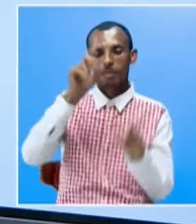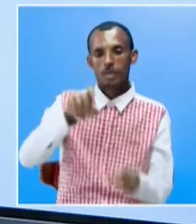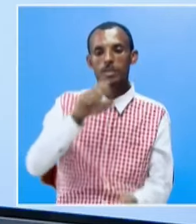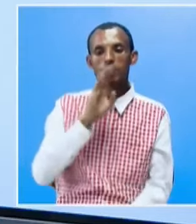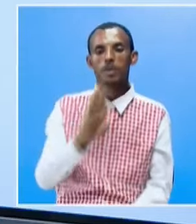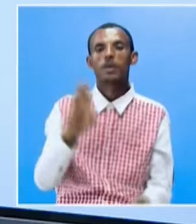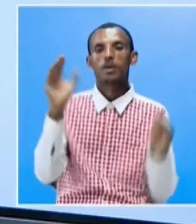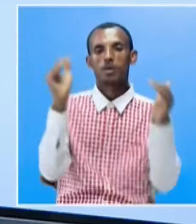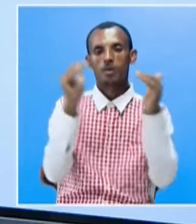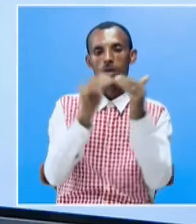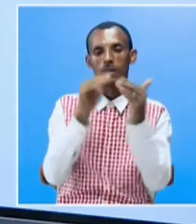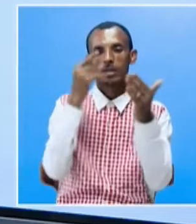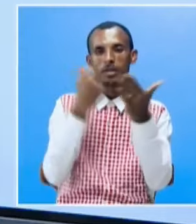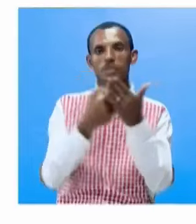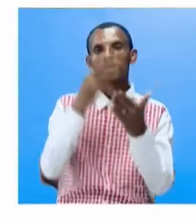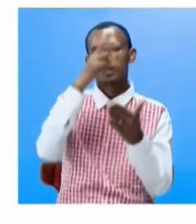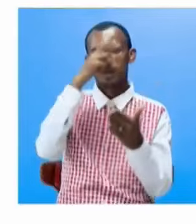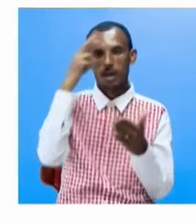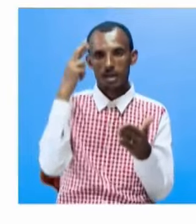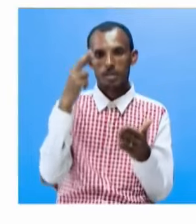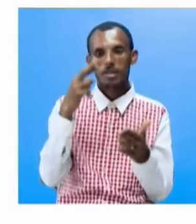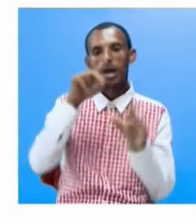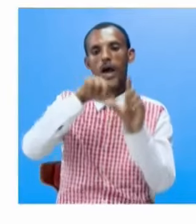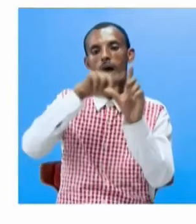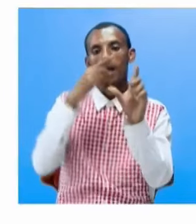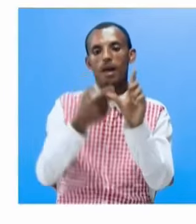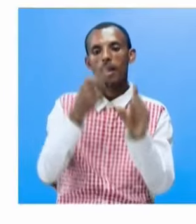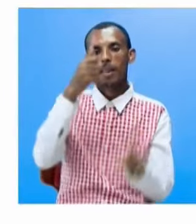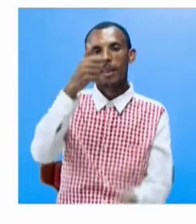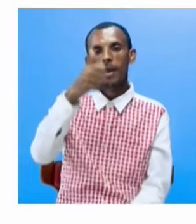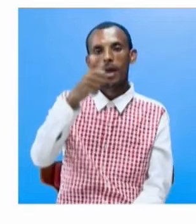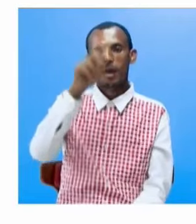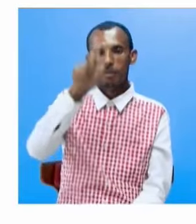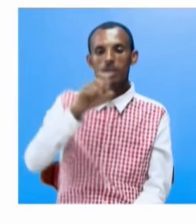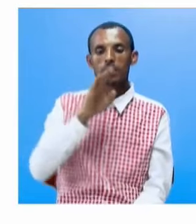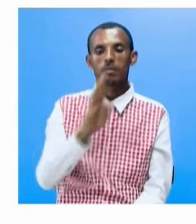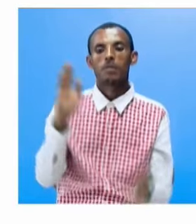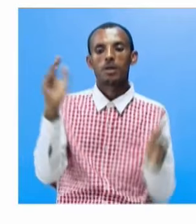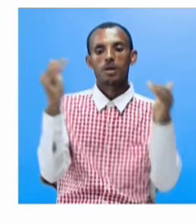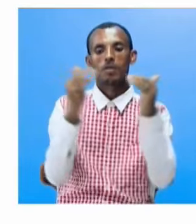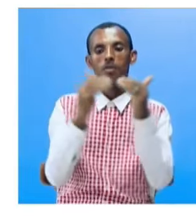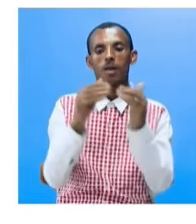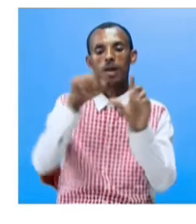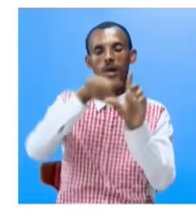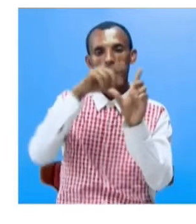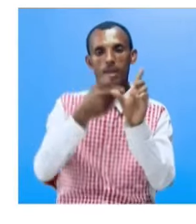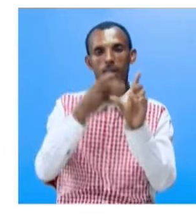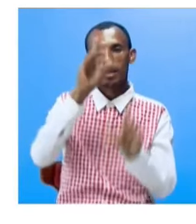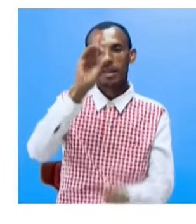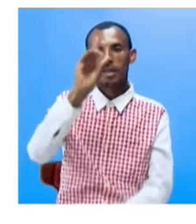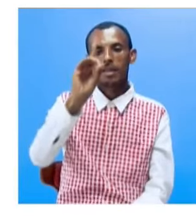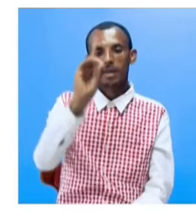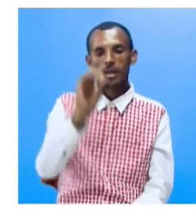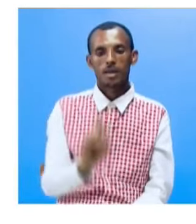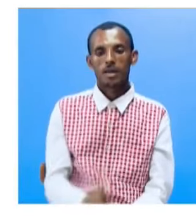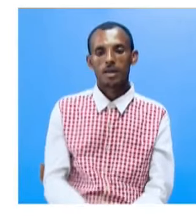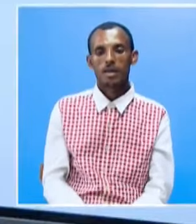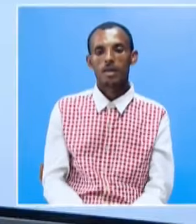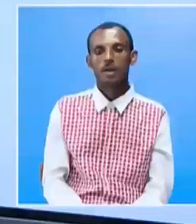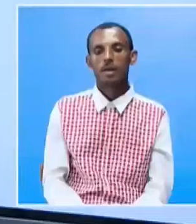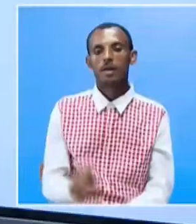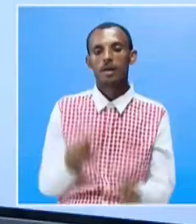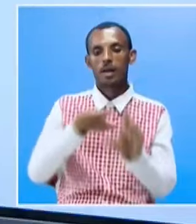case, angle A, this angle A must fit angle D. Angle A must fit angle